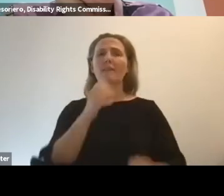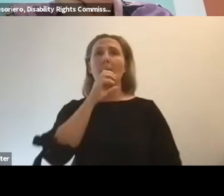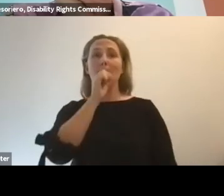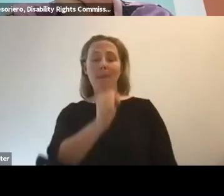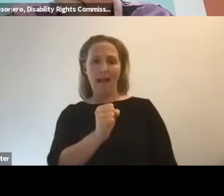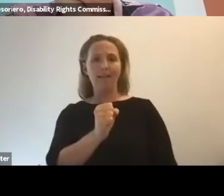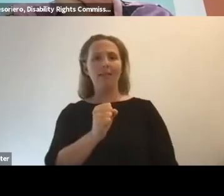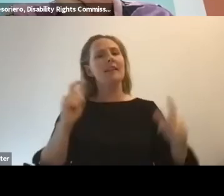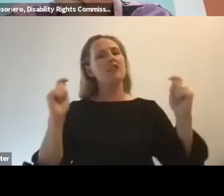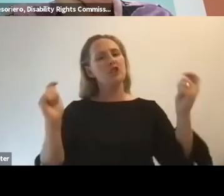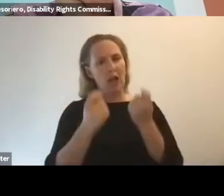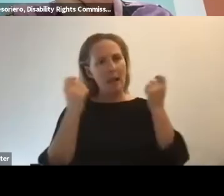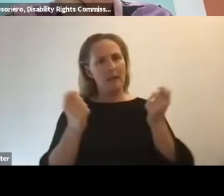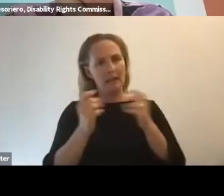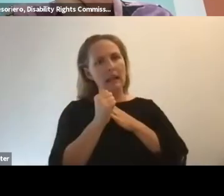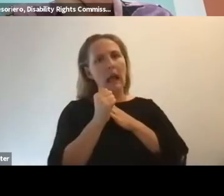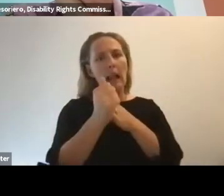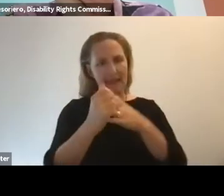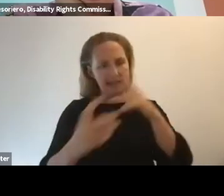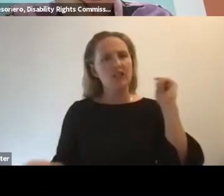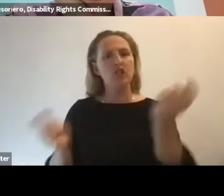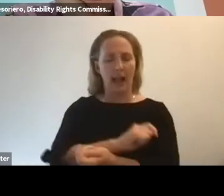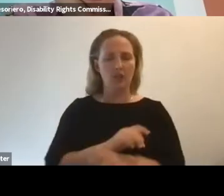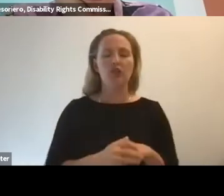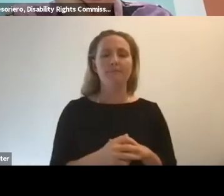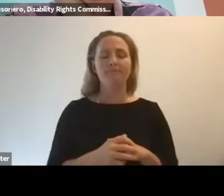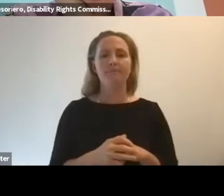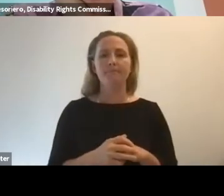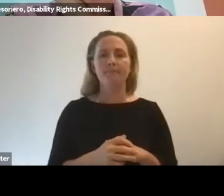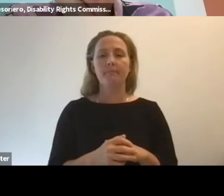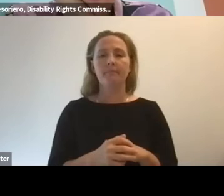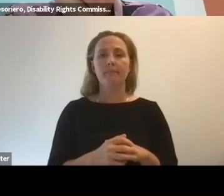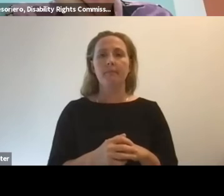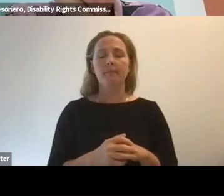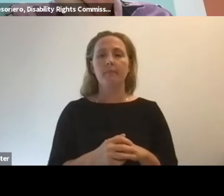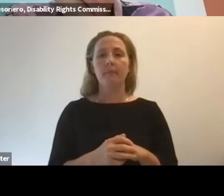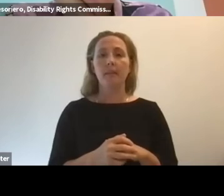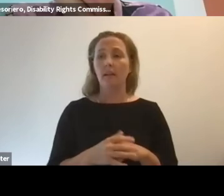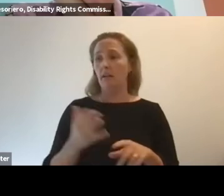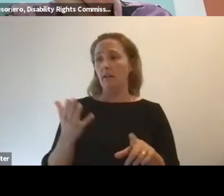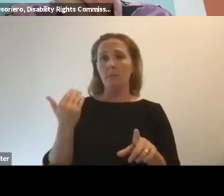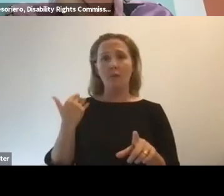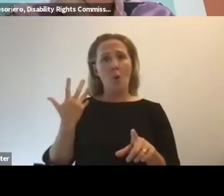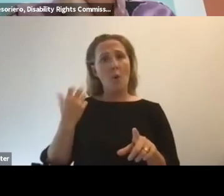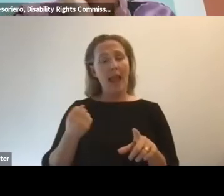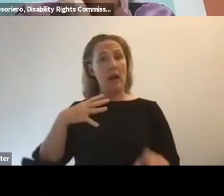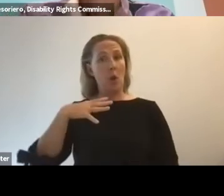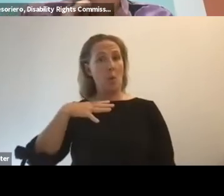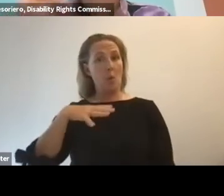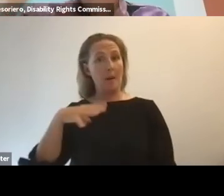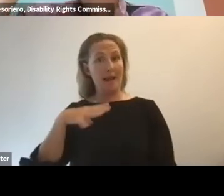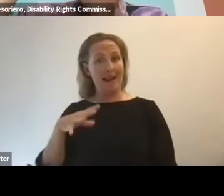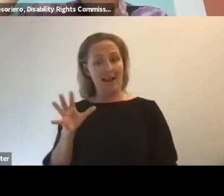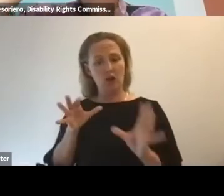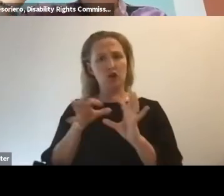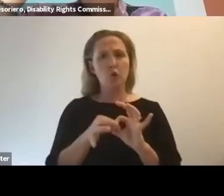And when we started to have women on operational or